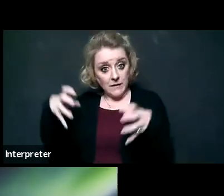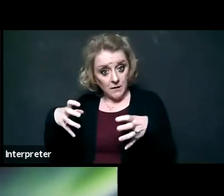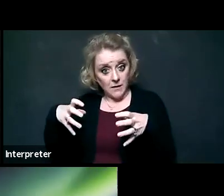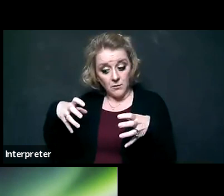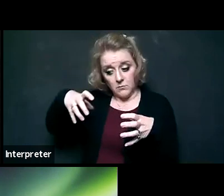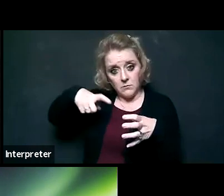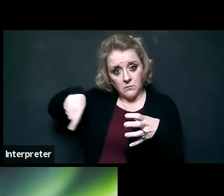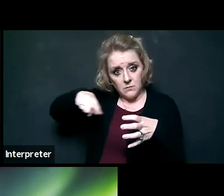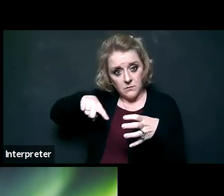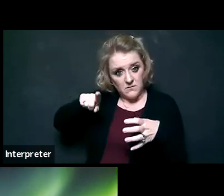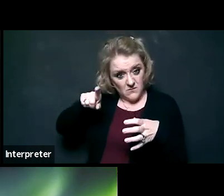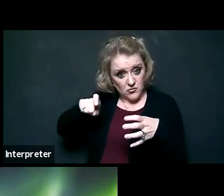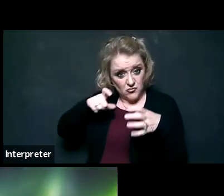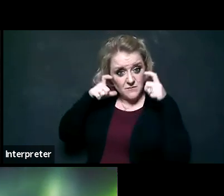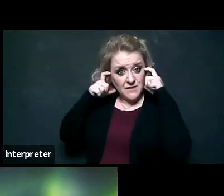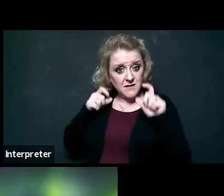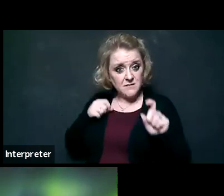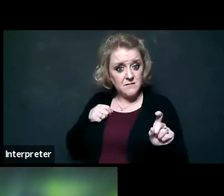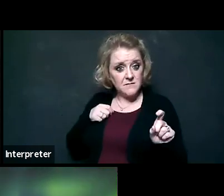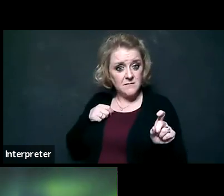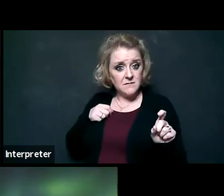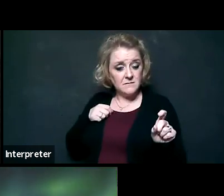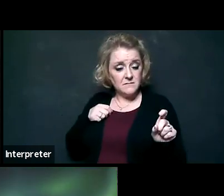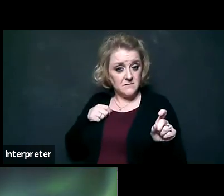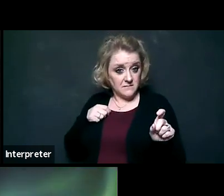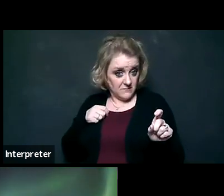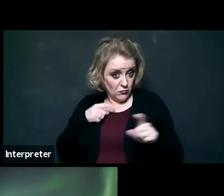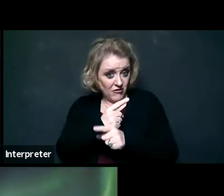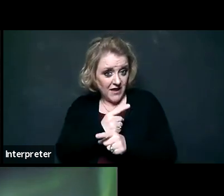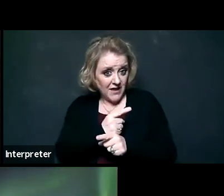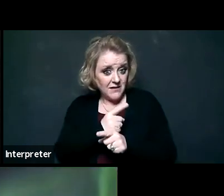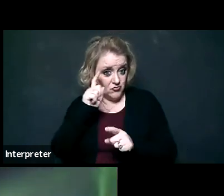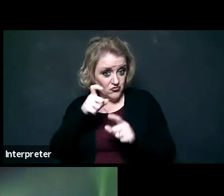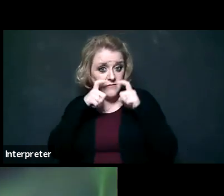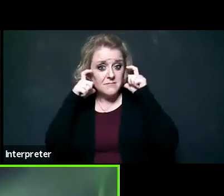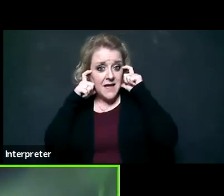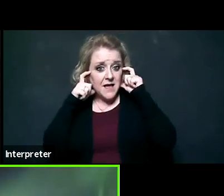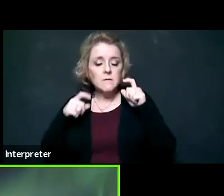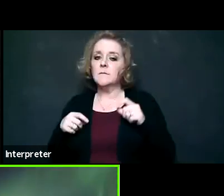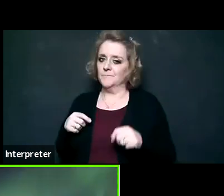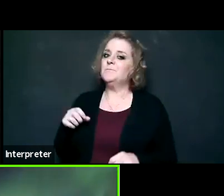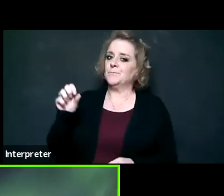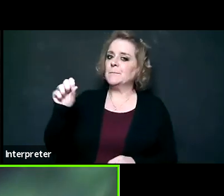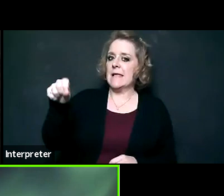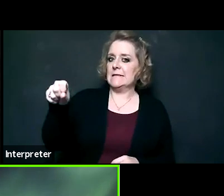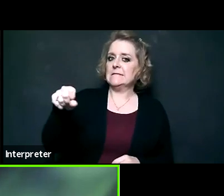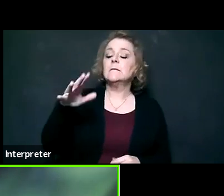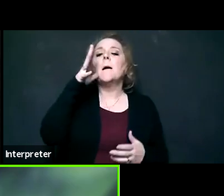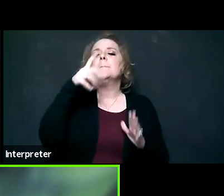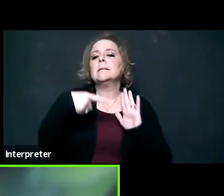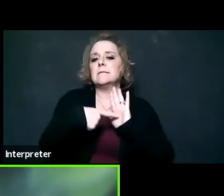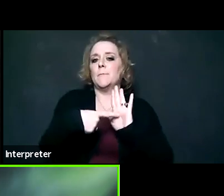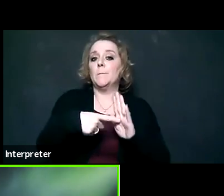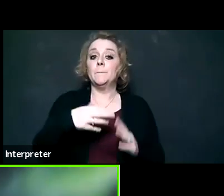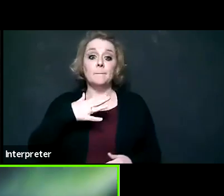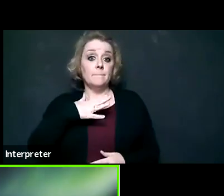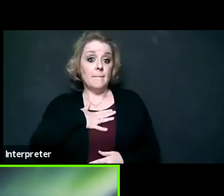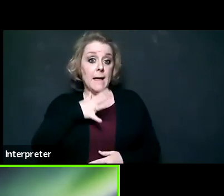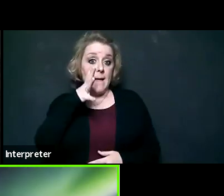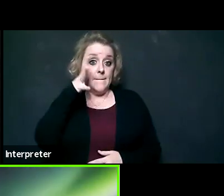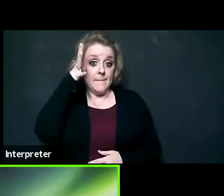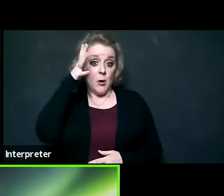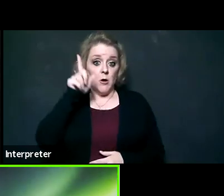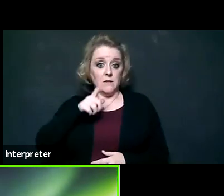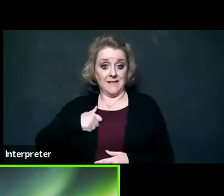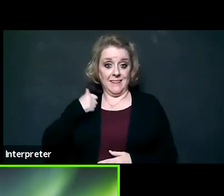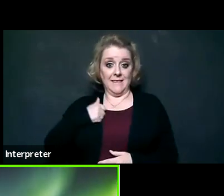should, and it's wise to wear your mask. Am I correct, Dr. Klepper? You are. Let me use an example. So my parents live up in Kansas,